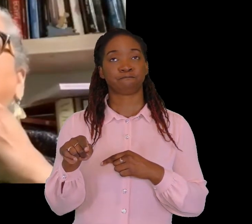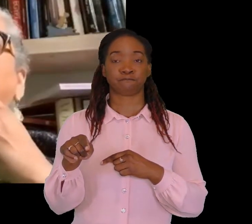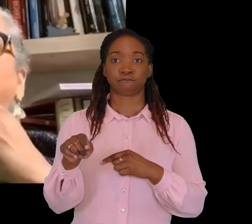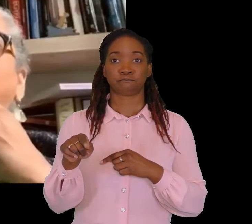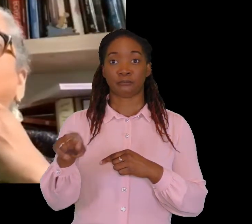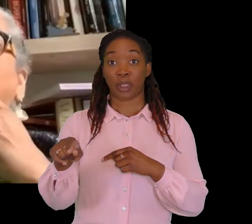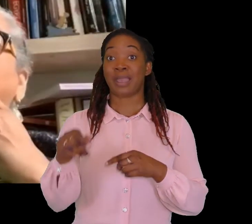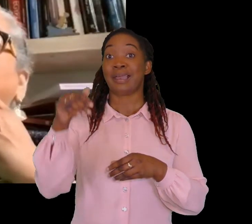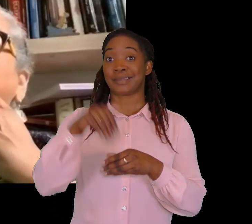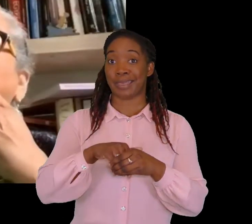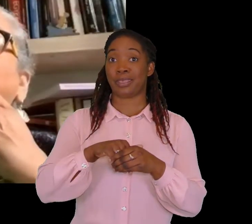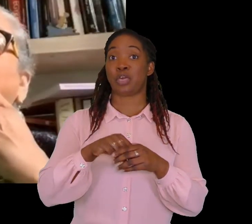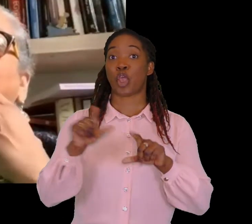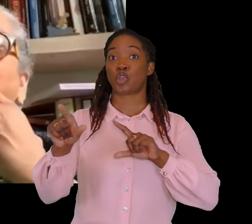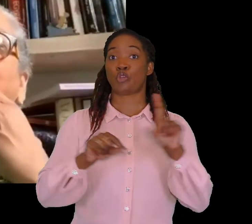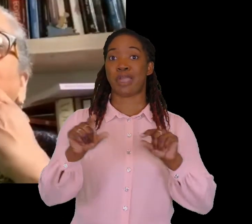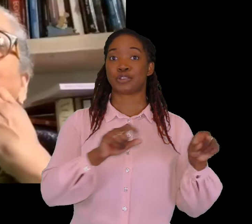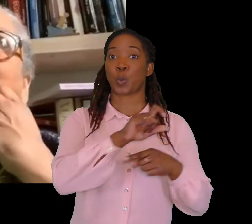the curators course